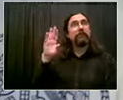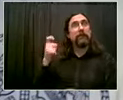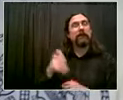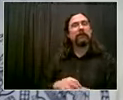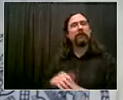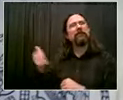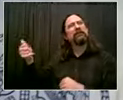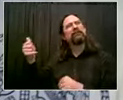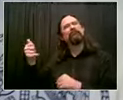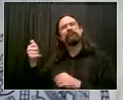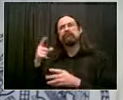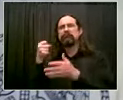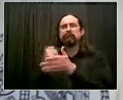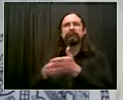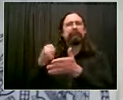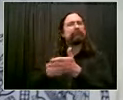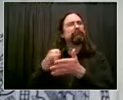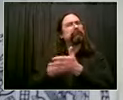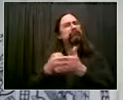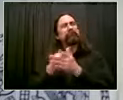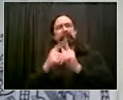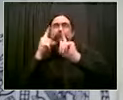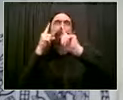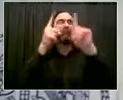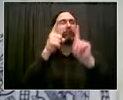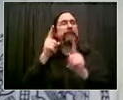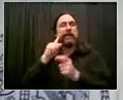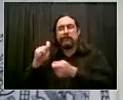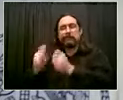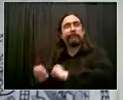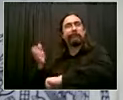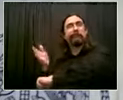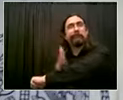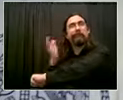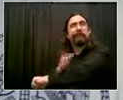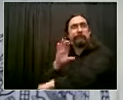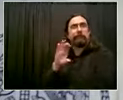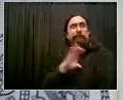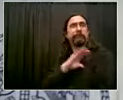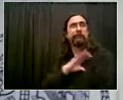the Bronx DA's office. My pleasure to introduce District Attorney Darcelle Clark.